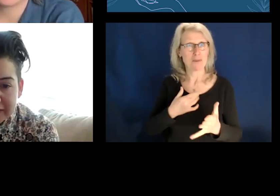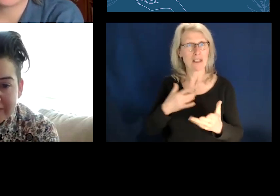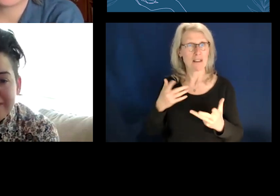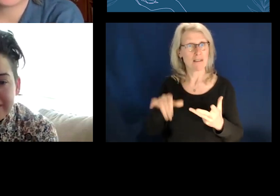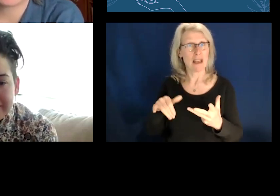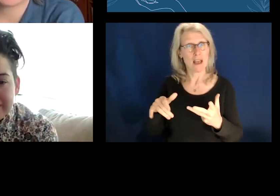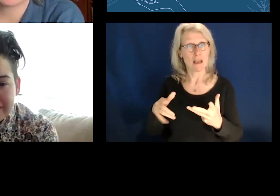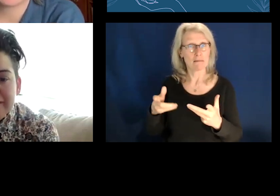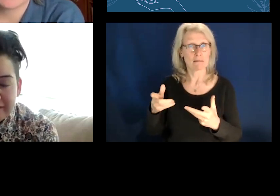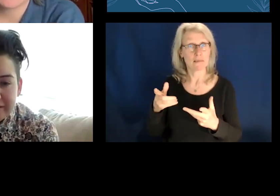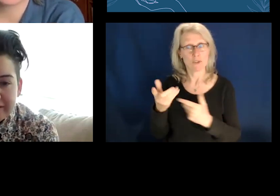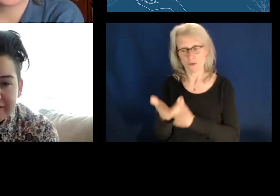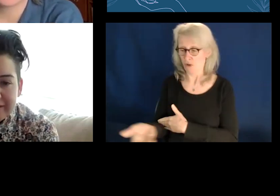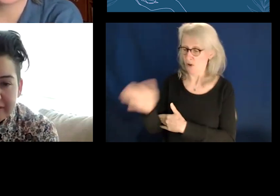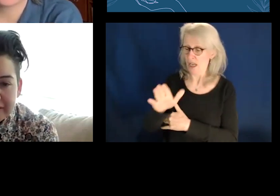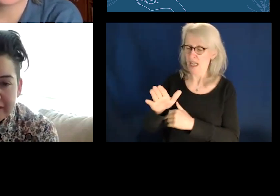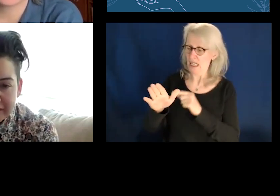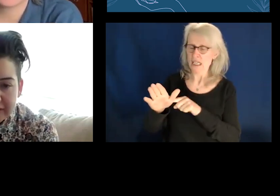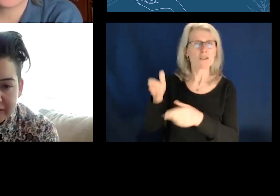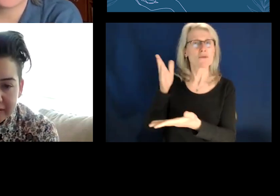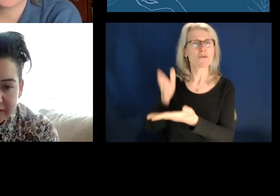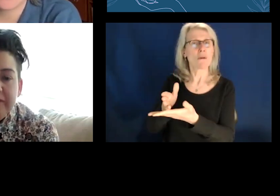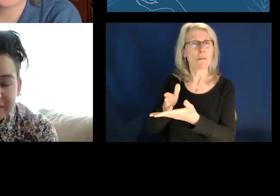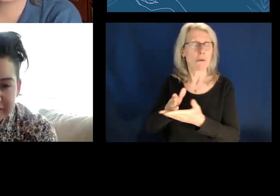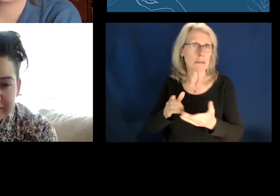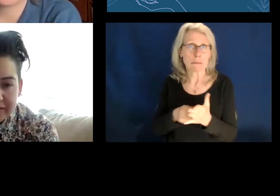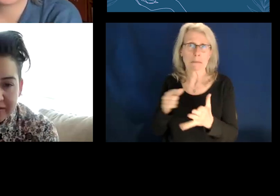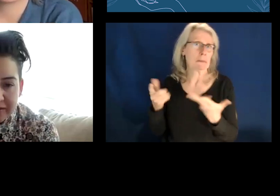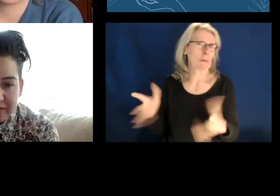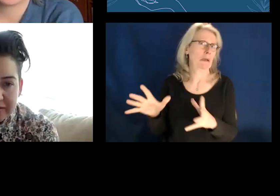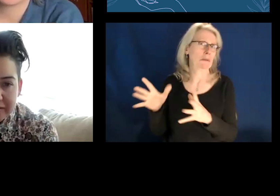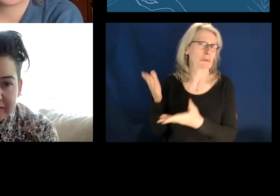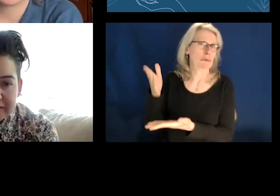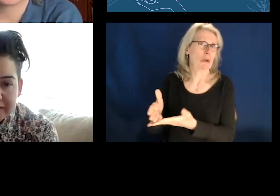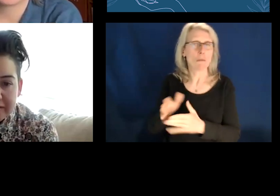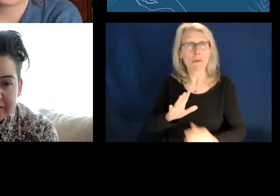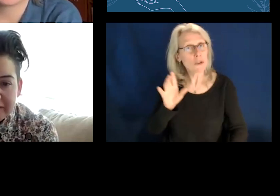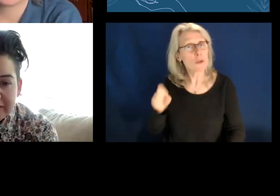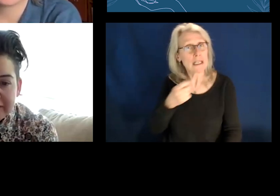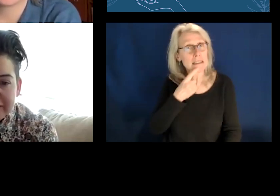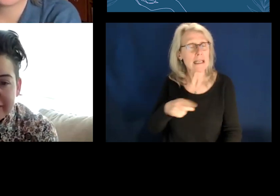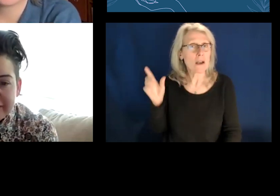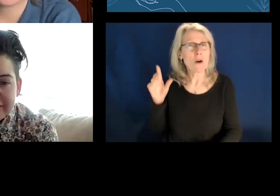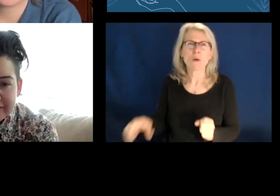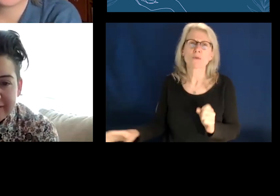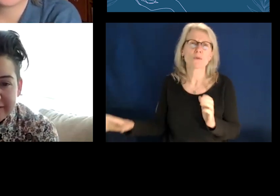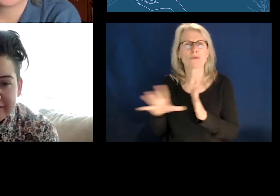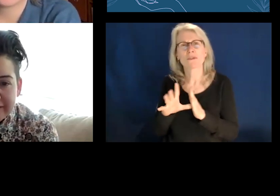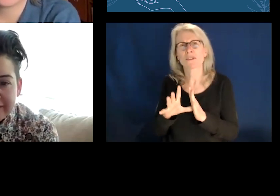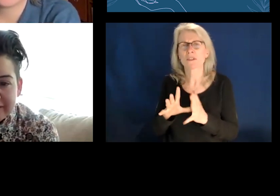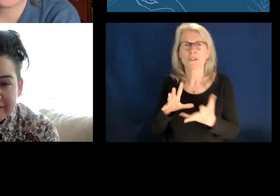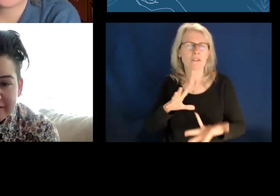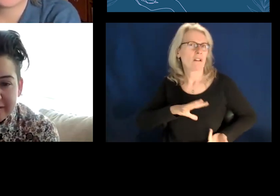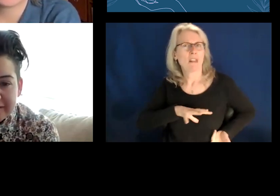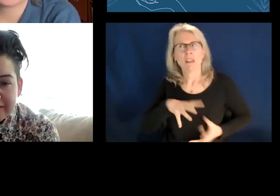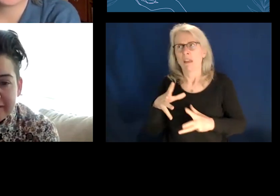okay calling it a day because today was good. And it's like, oh shit, we messed up the whole day and we